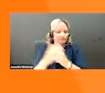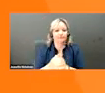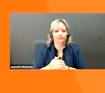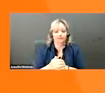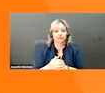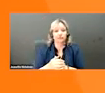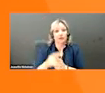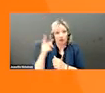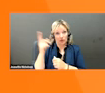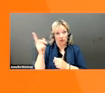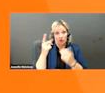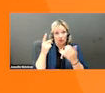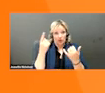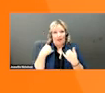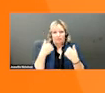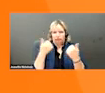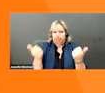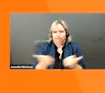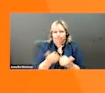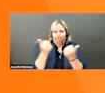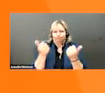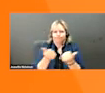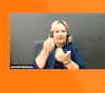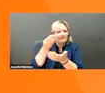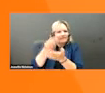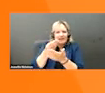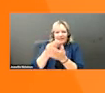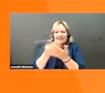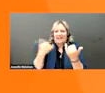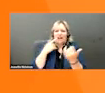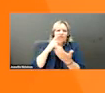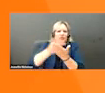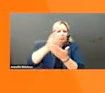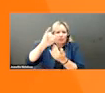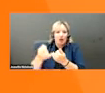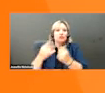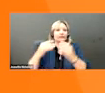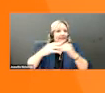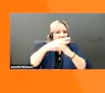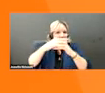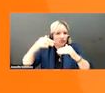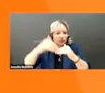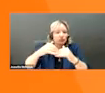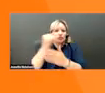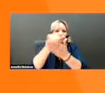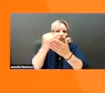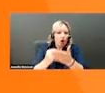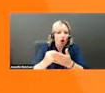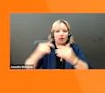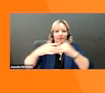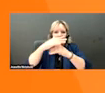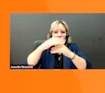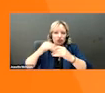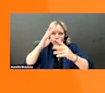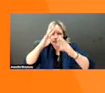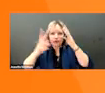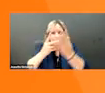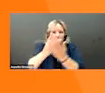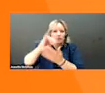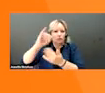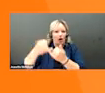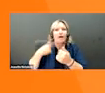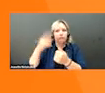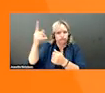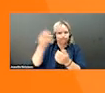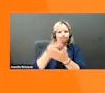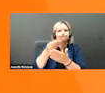funding, as there should be right now, for Indigenous arts and creative projects. There's a lot of funding